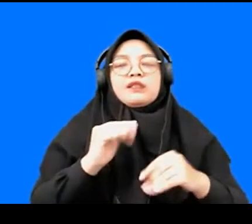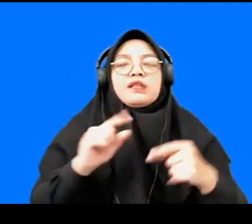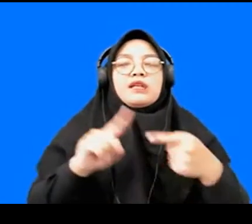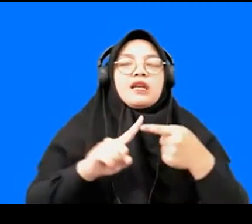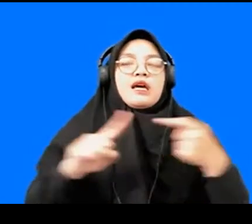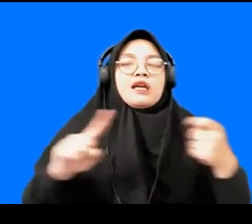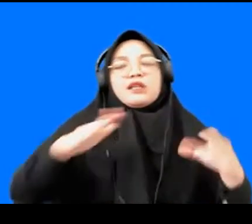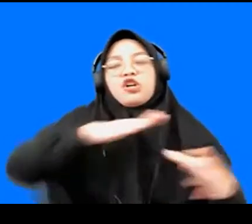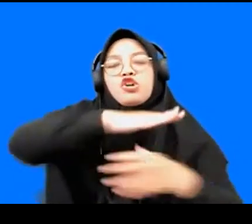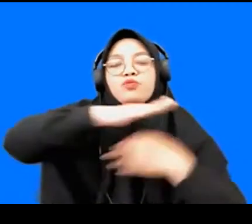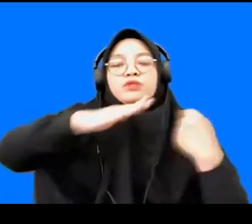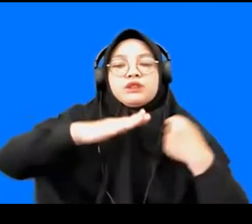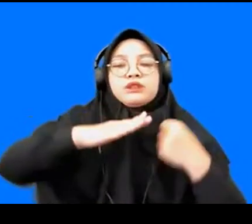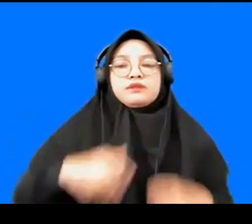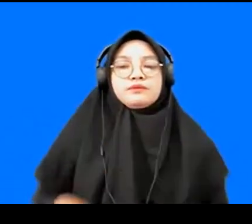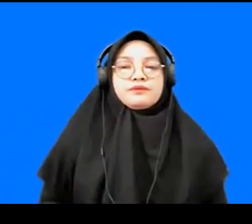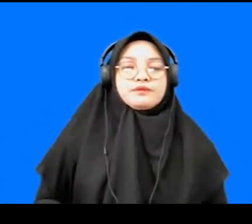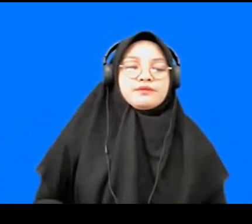Thank you.